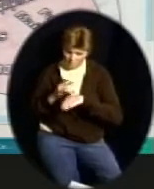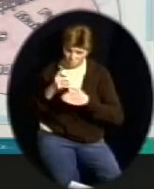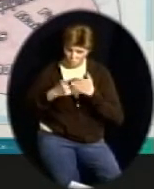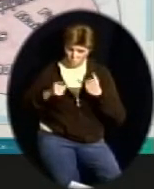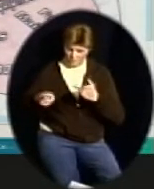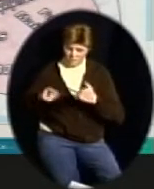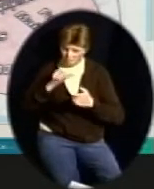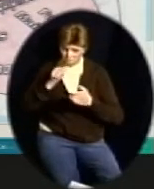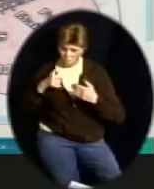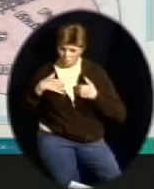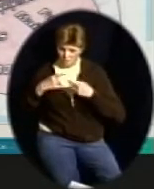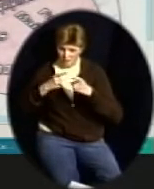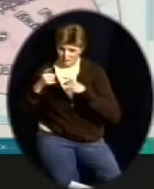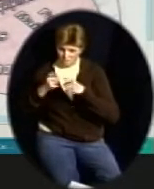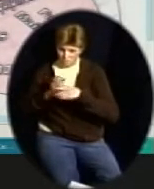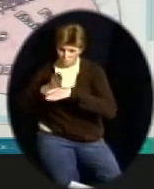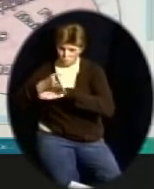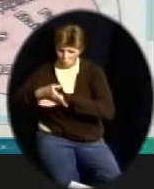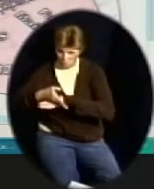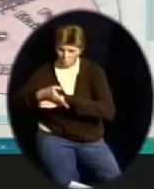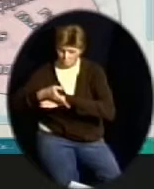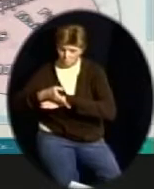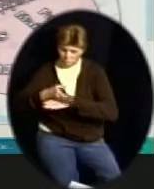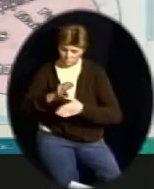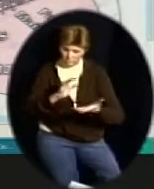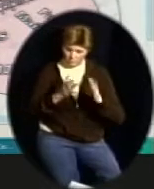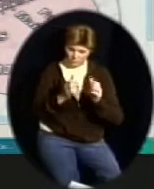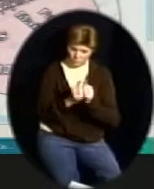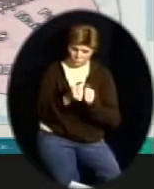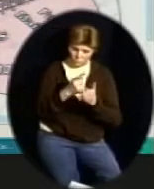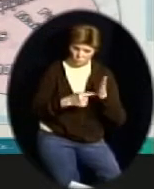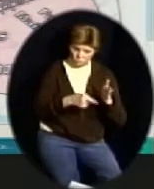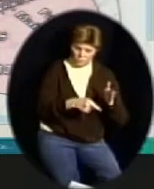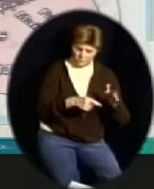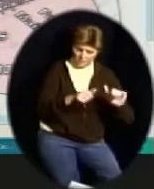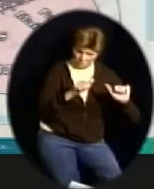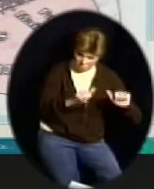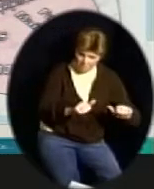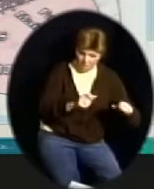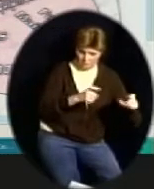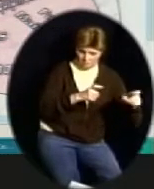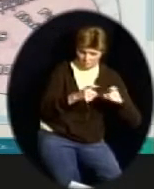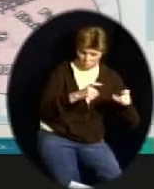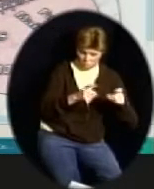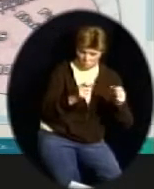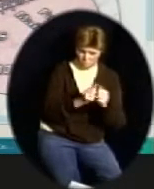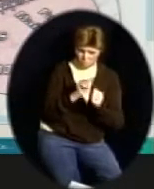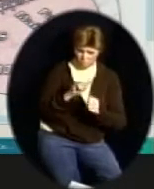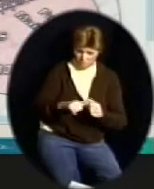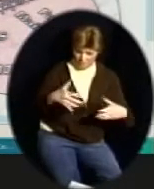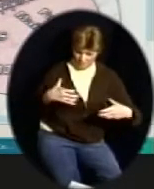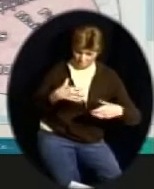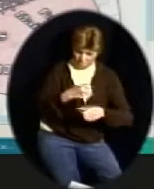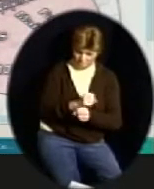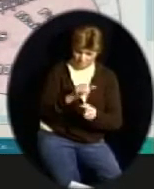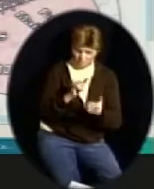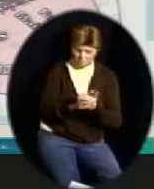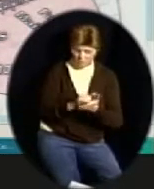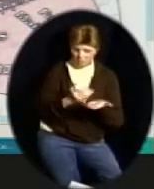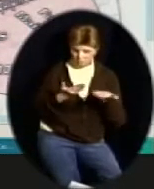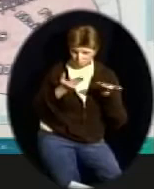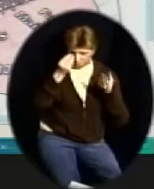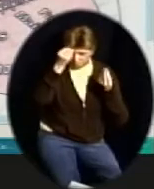that out to the level that the state has said is a maximum level. With that, that represents the contingency reserve,